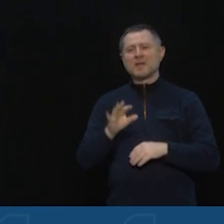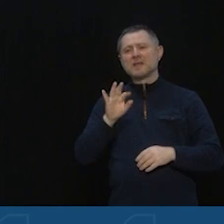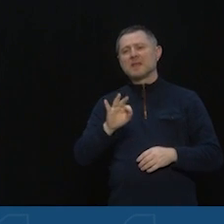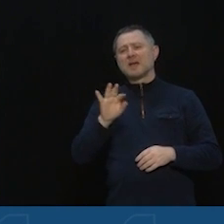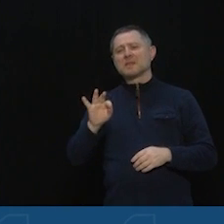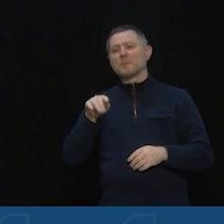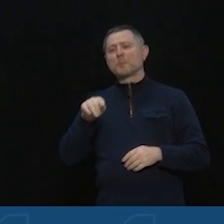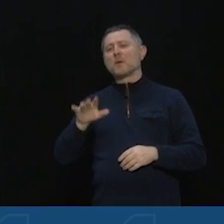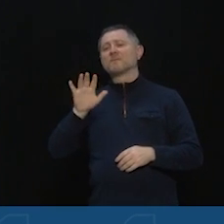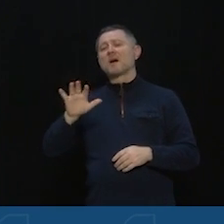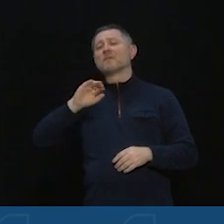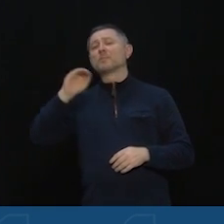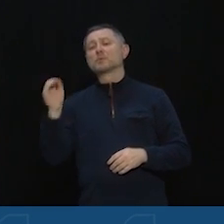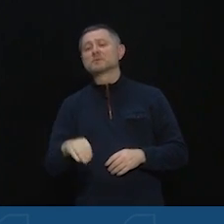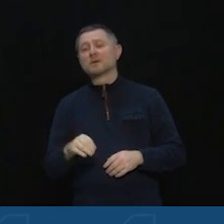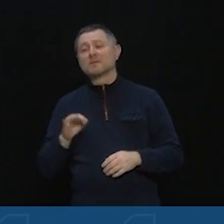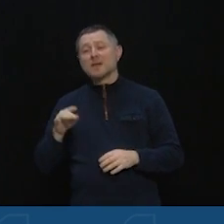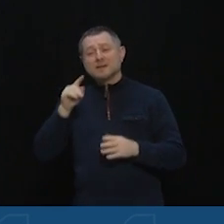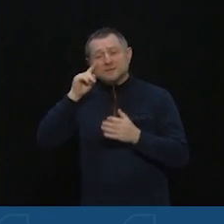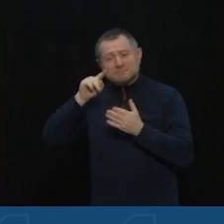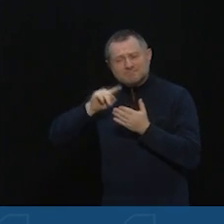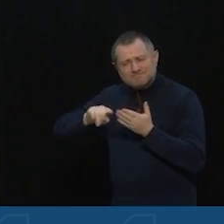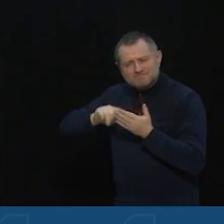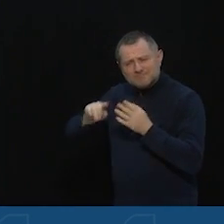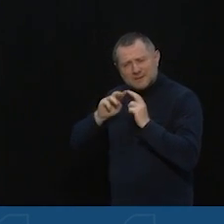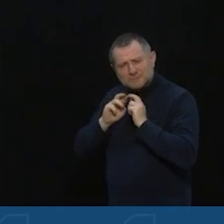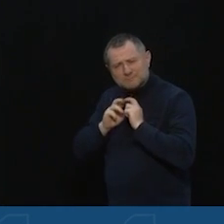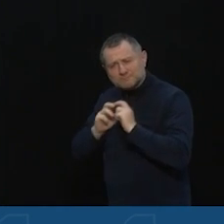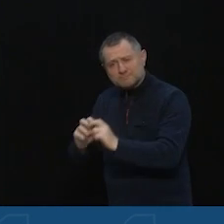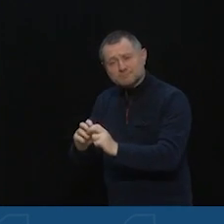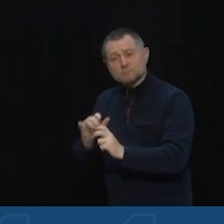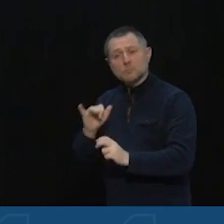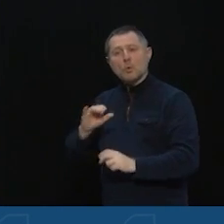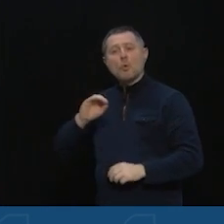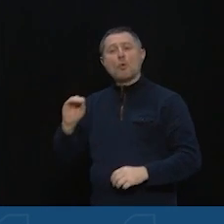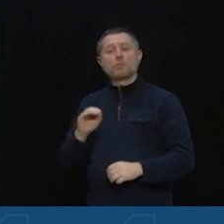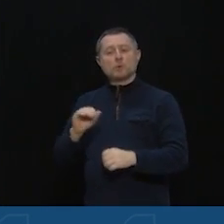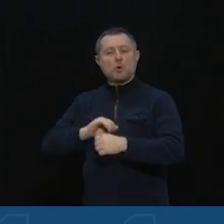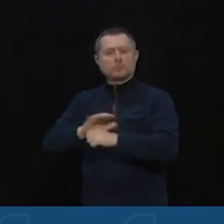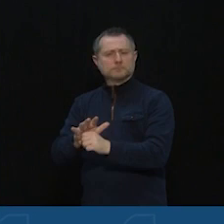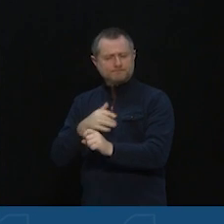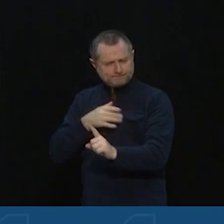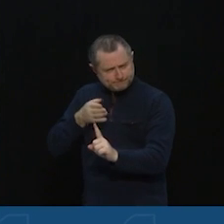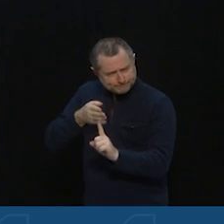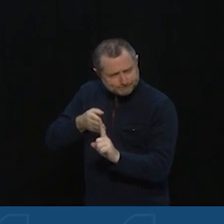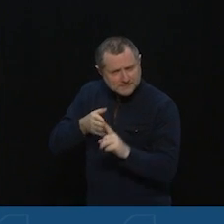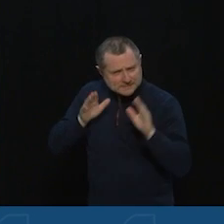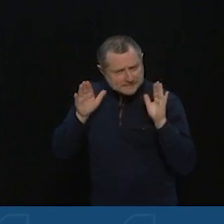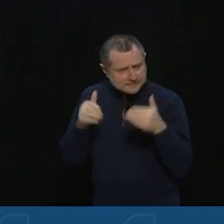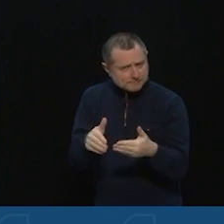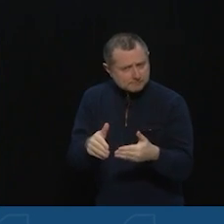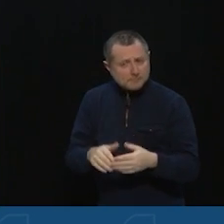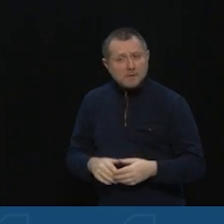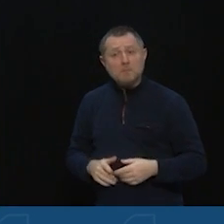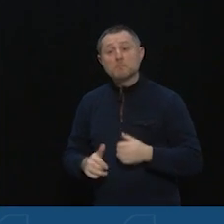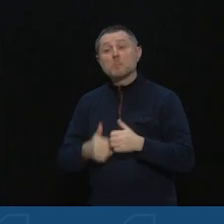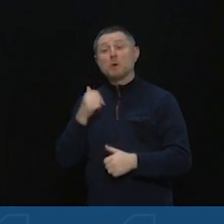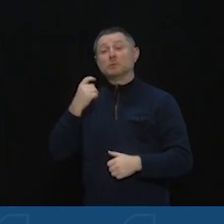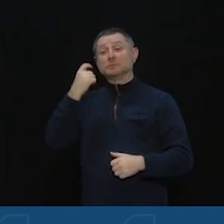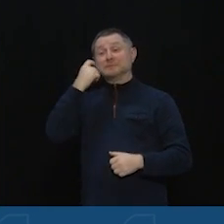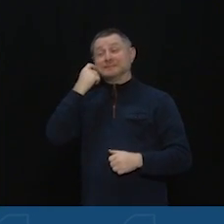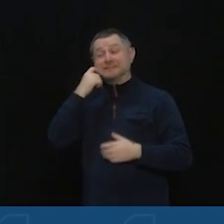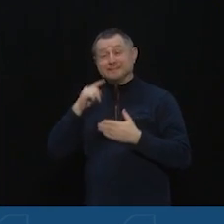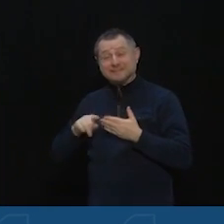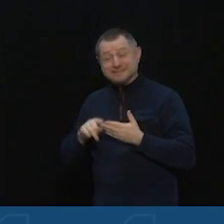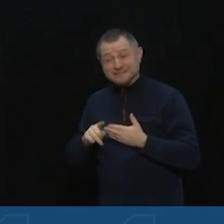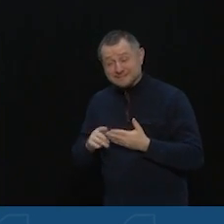of the sequences identified have been of the Omicron variant in New York State. And the most recent data show, as Dr. Bassett